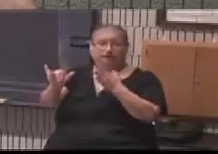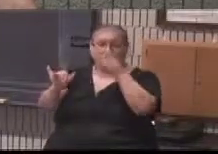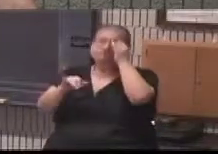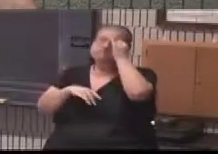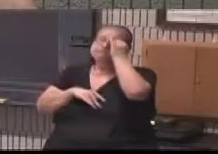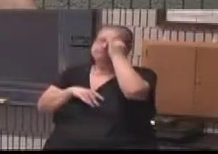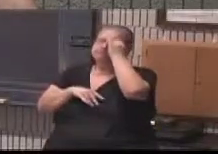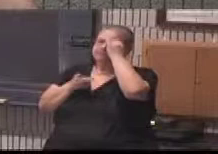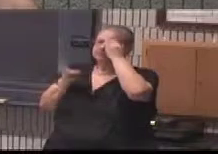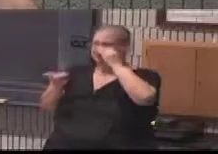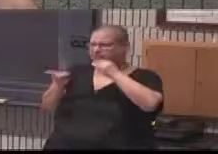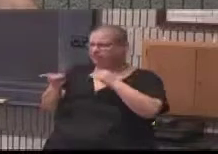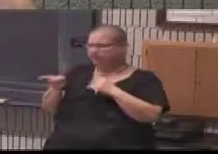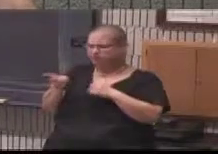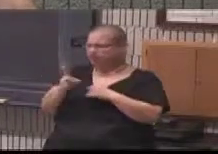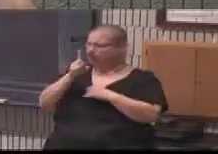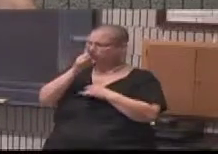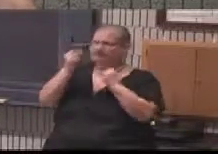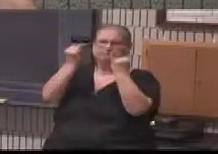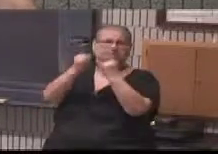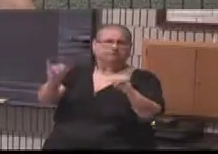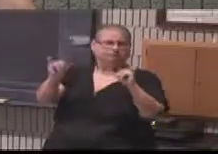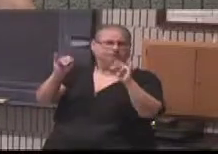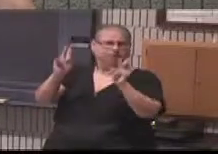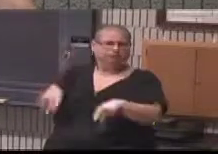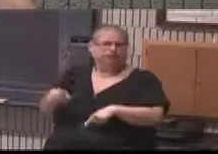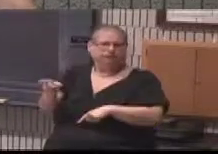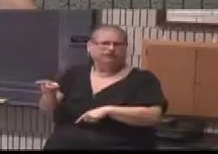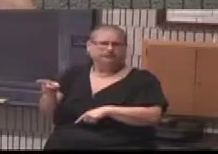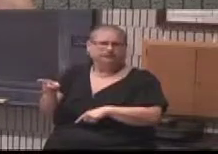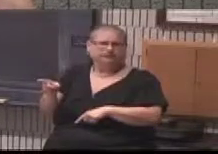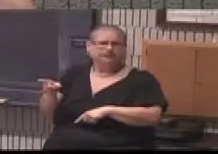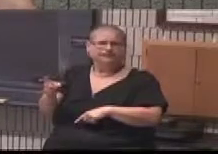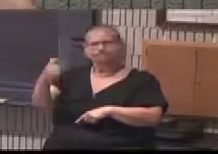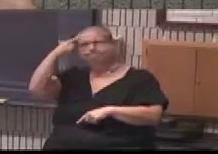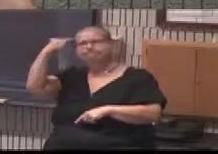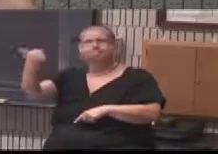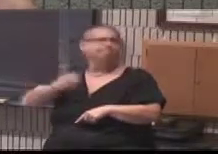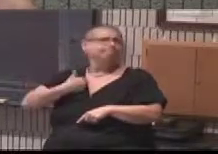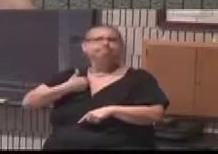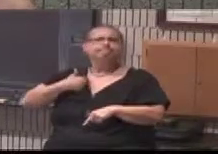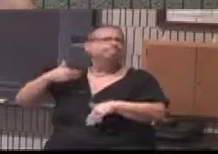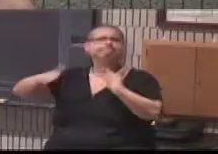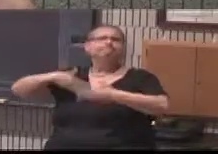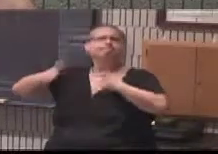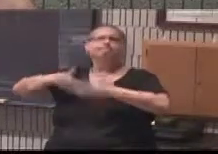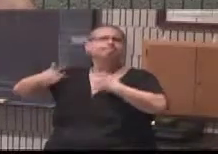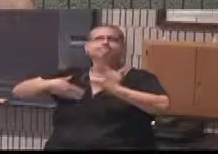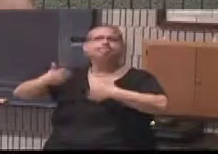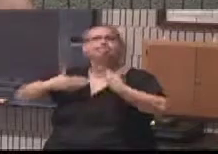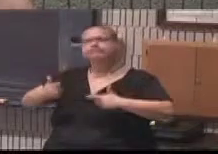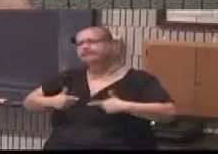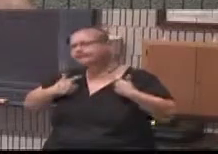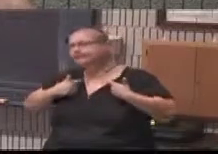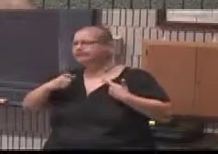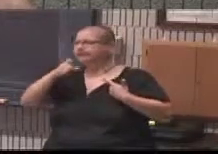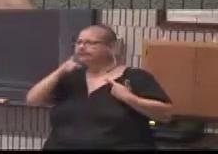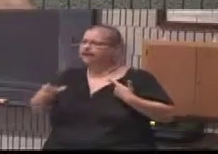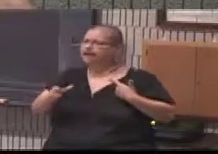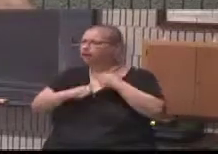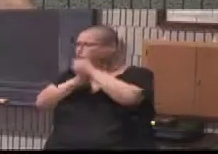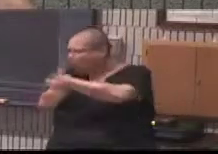very independent sort, and he really kind of chose his own path through life. He didn't listen to what